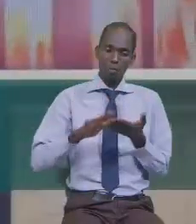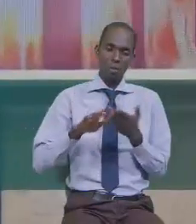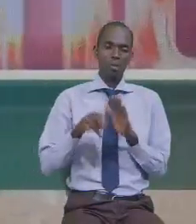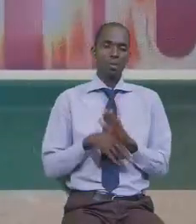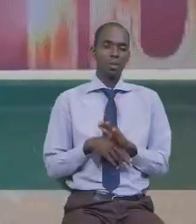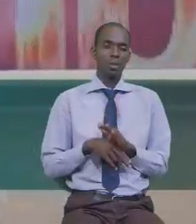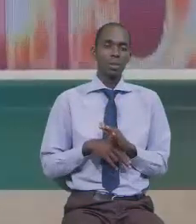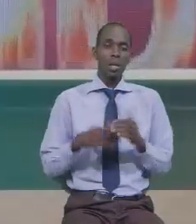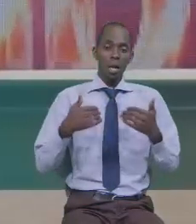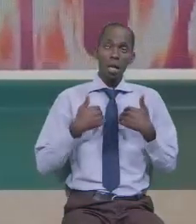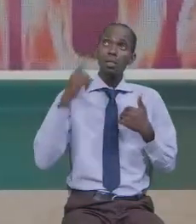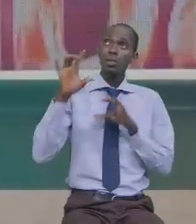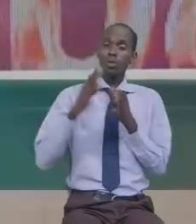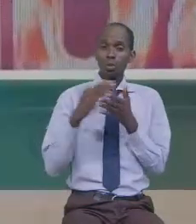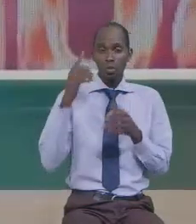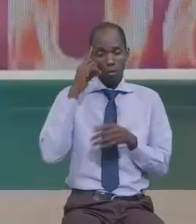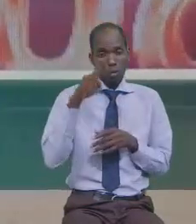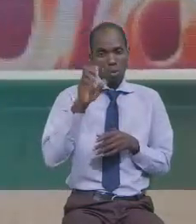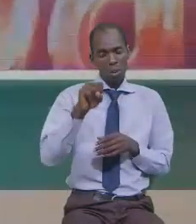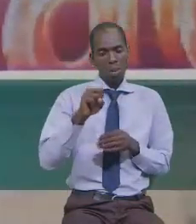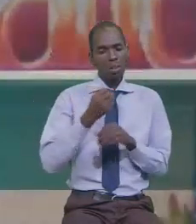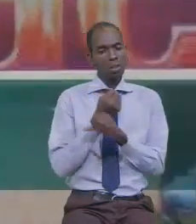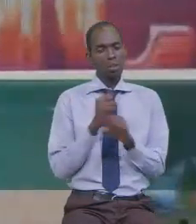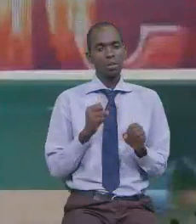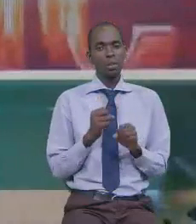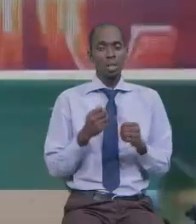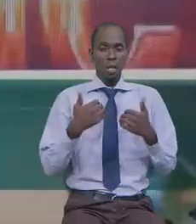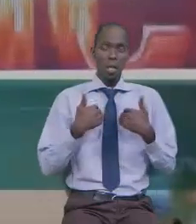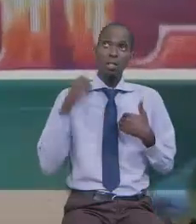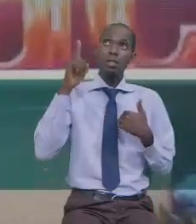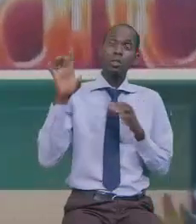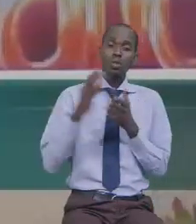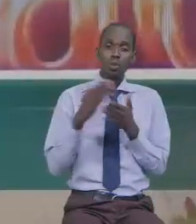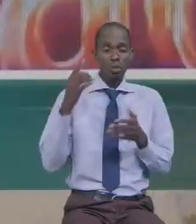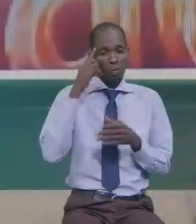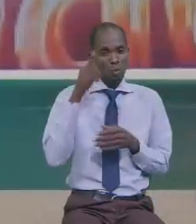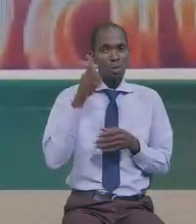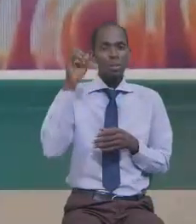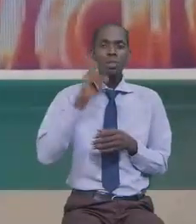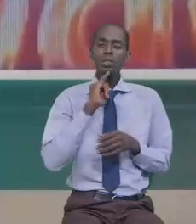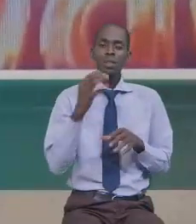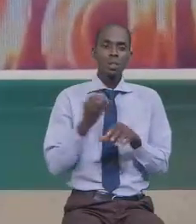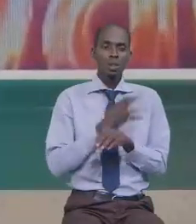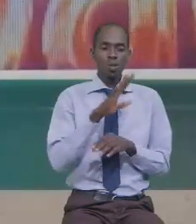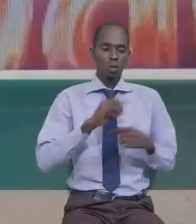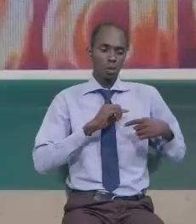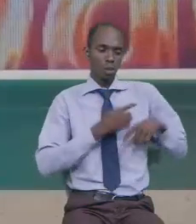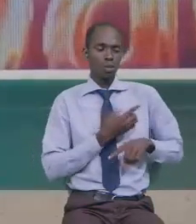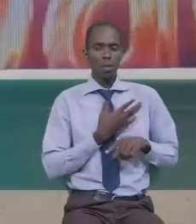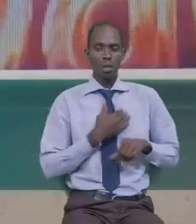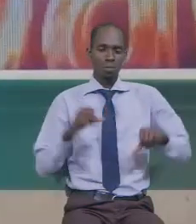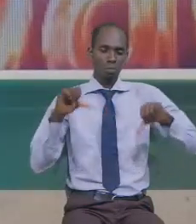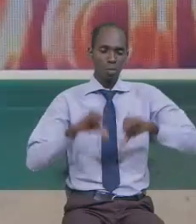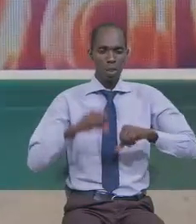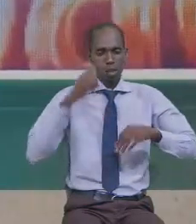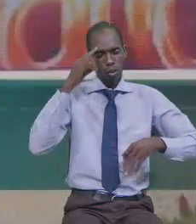you? Salvation. Has he done something for you? He's taking your guilt and condemnation and judgment away